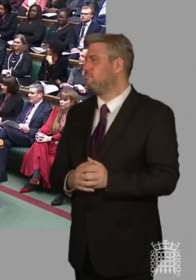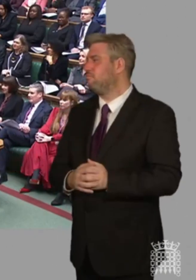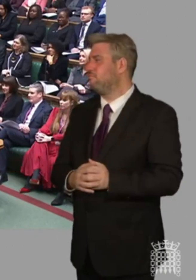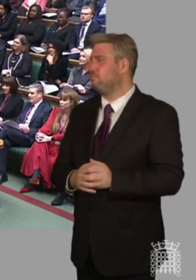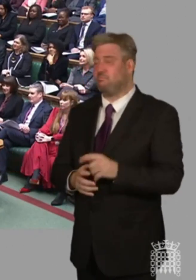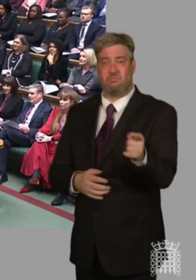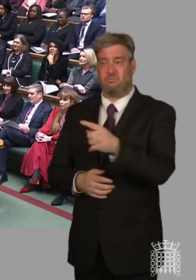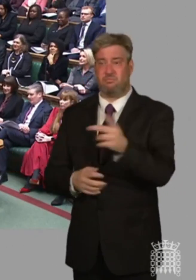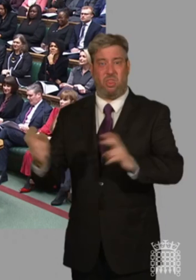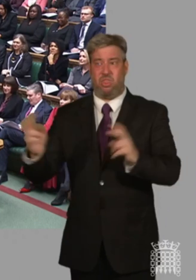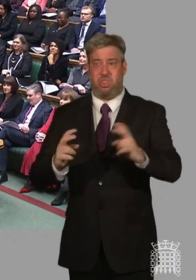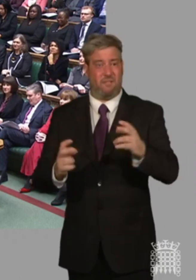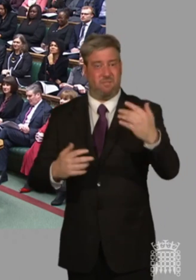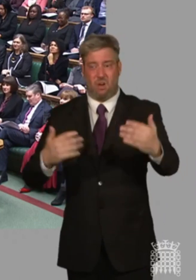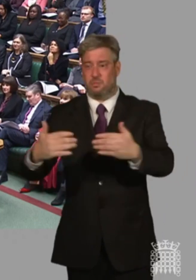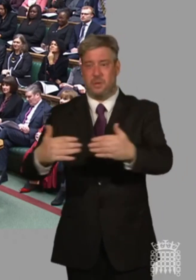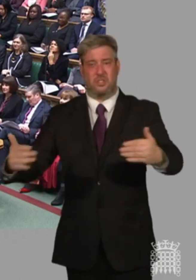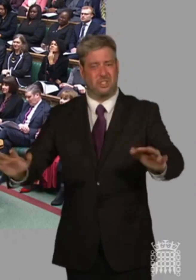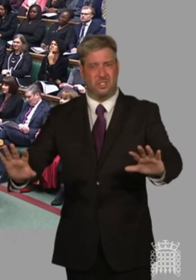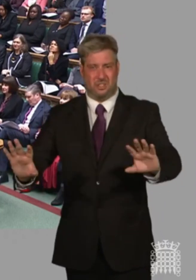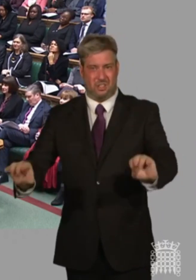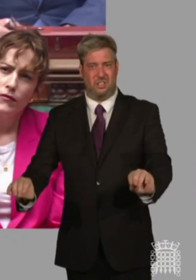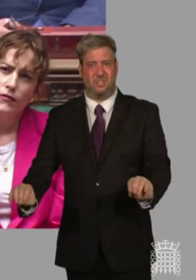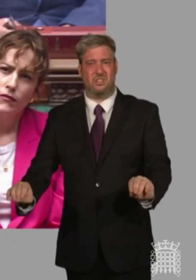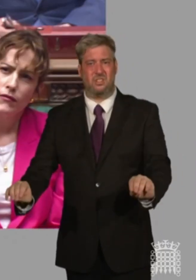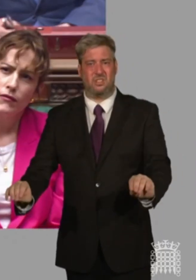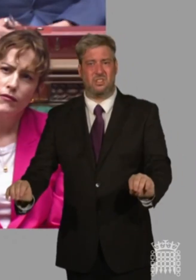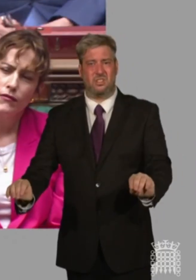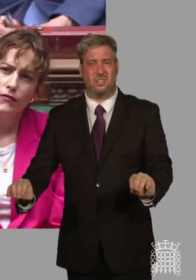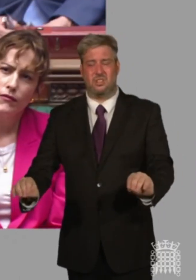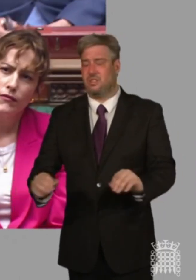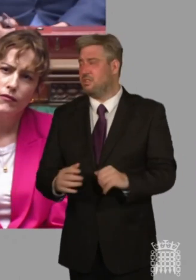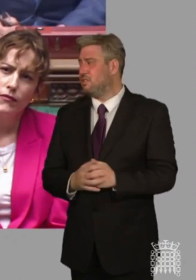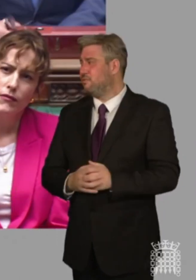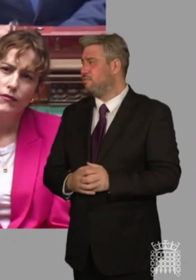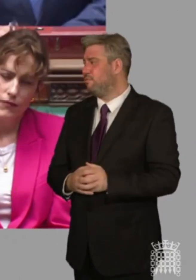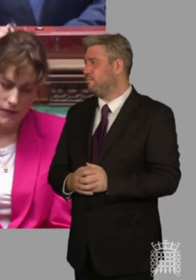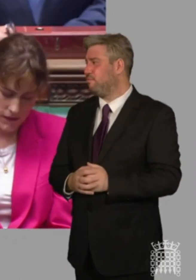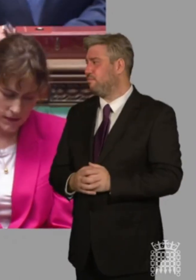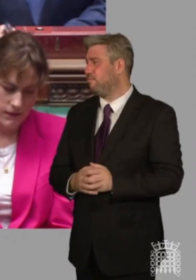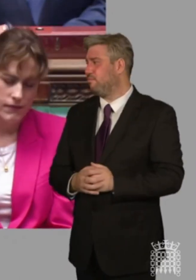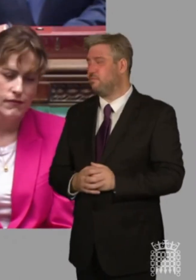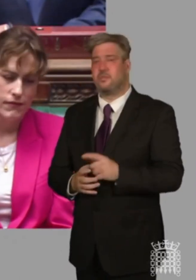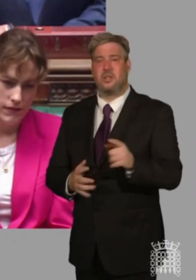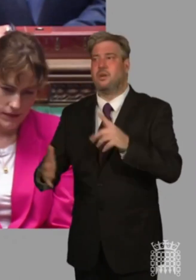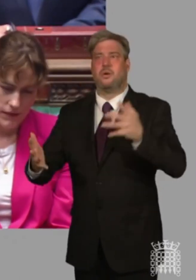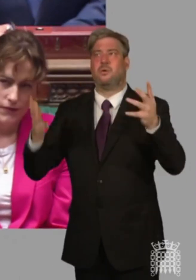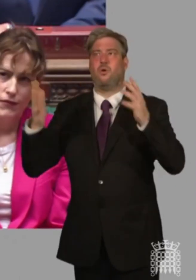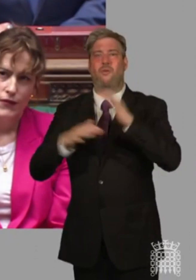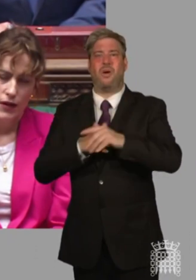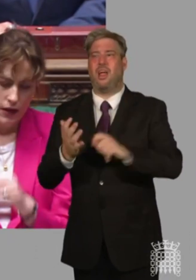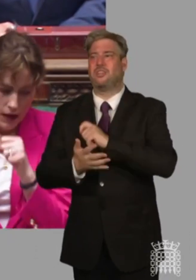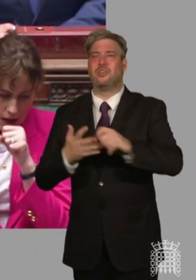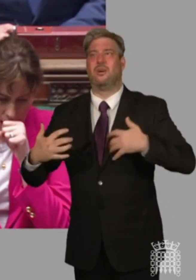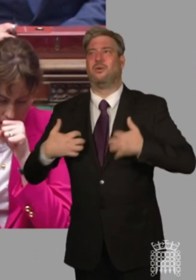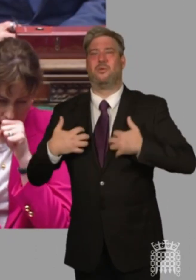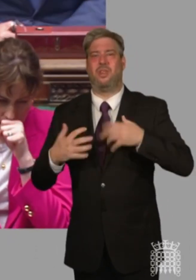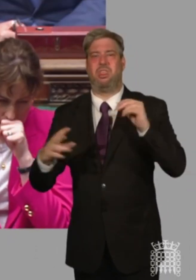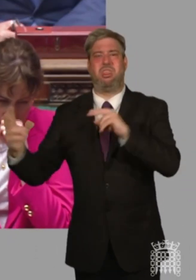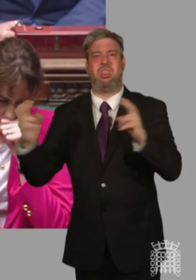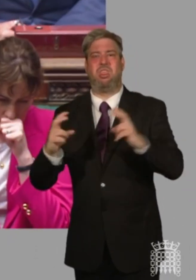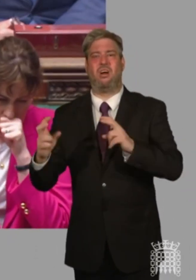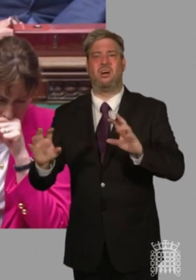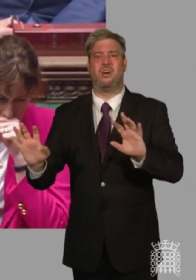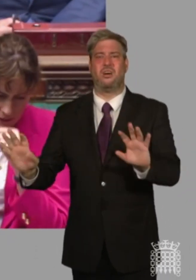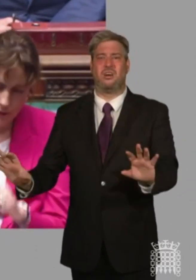Mr. Speaker, as ever, he conveniently forgets the impact of a pandemic on NHS dentistry, and it was